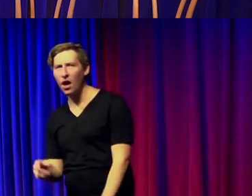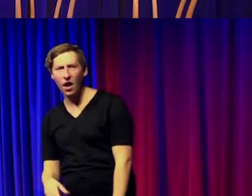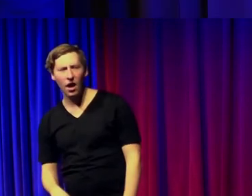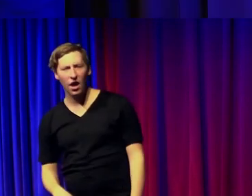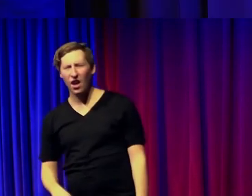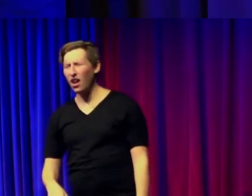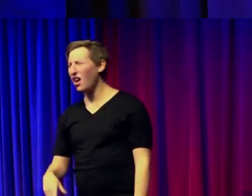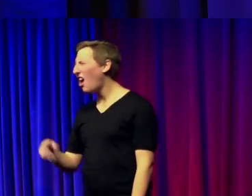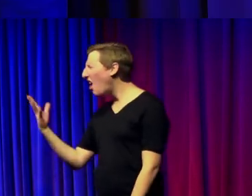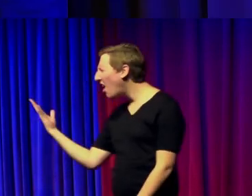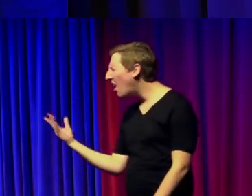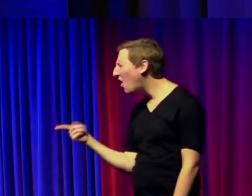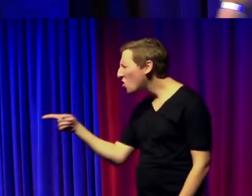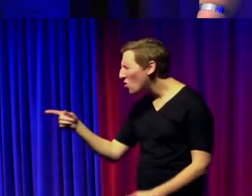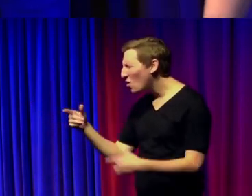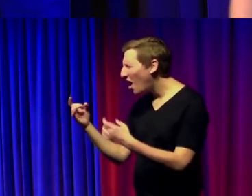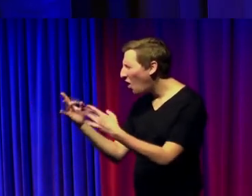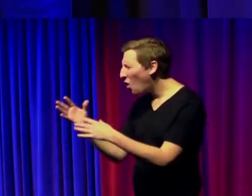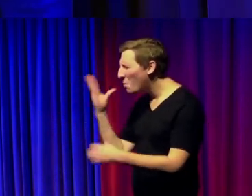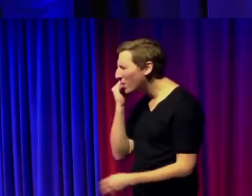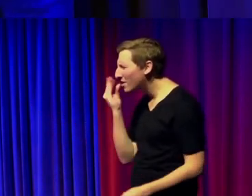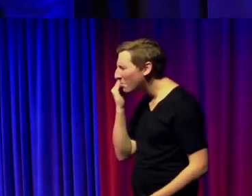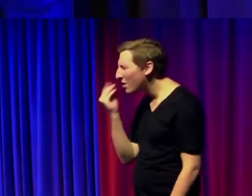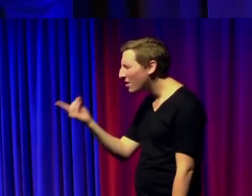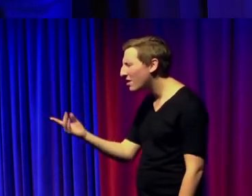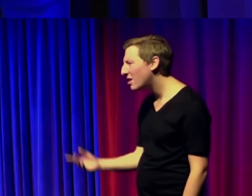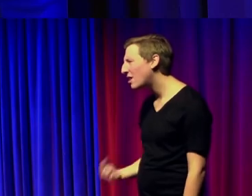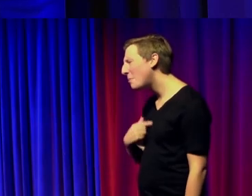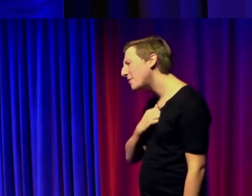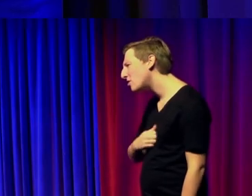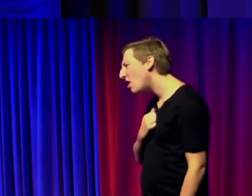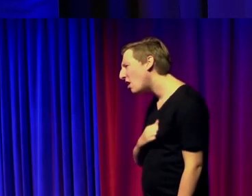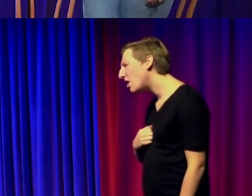You need to be nourished. I didn't. Thank you, Mom.